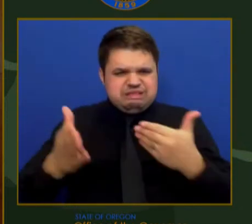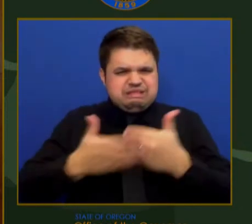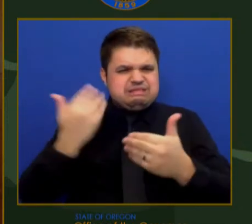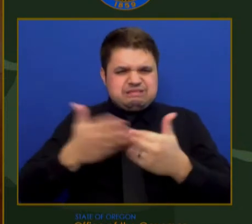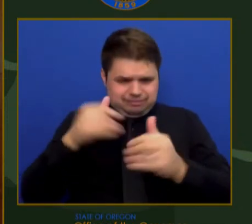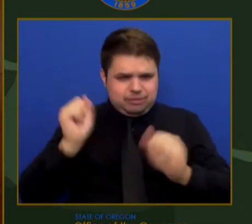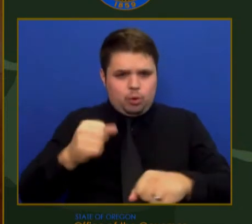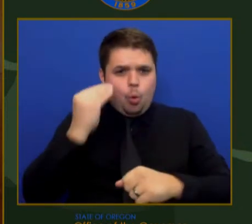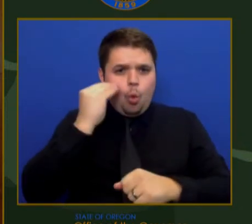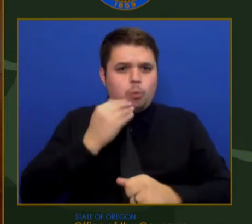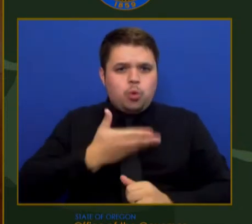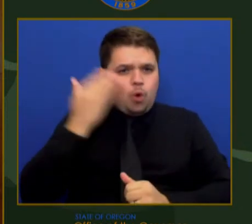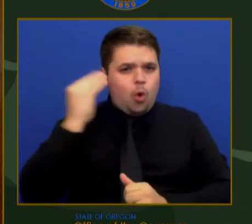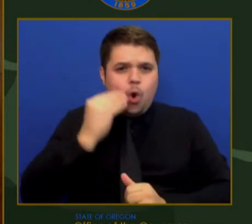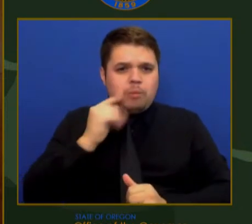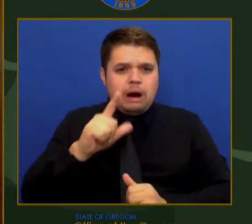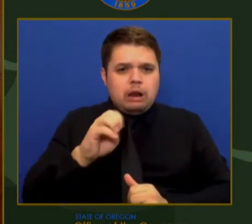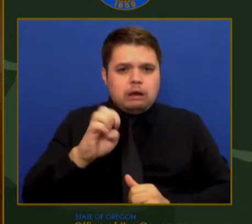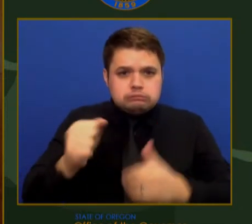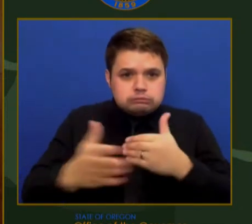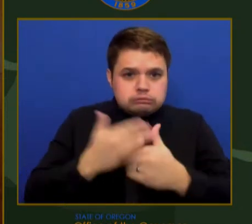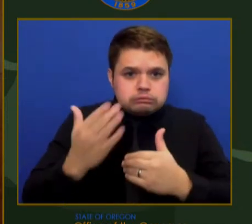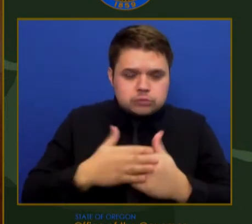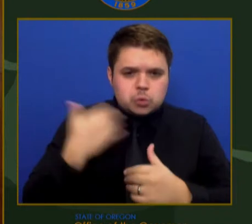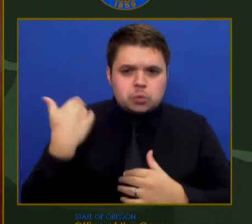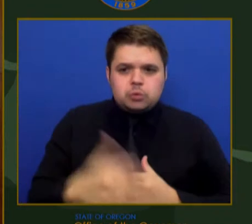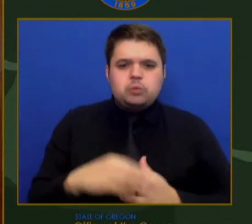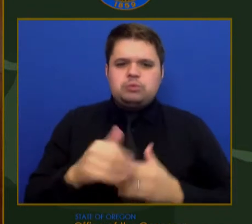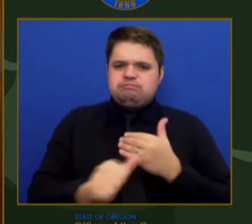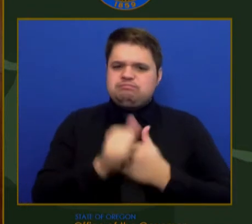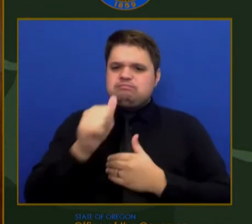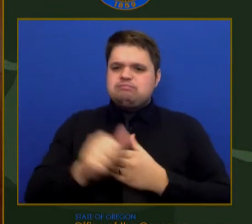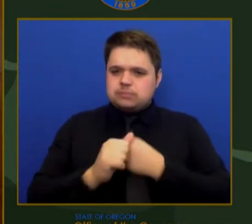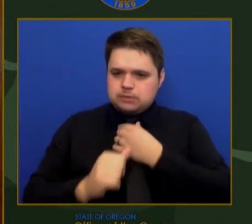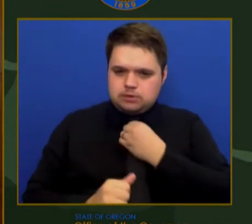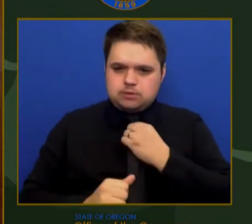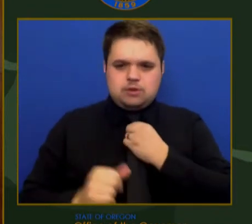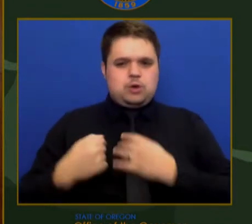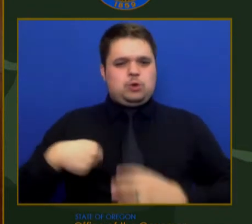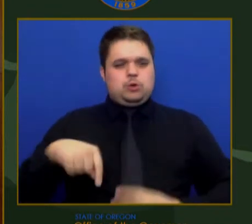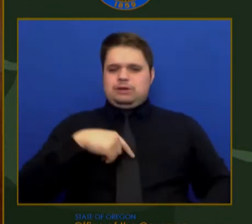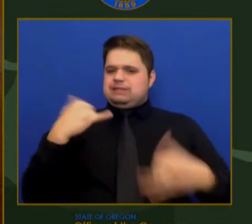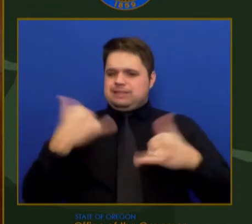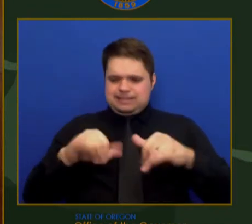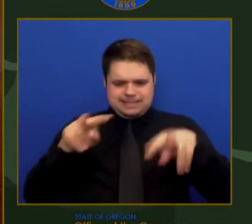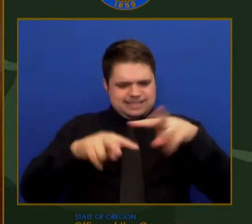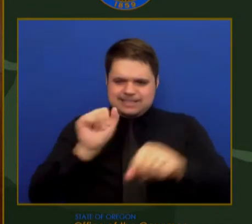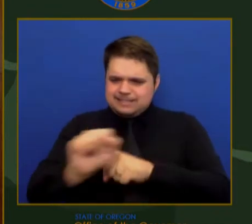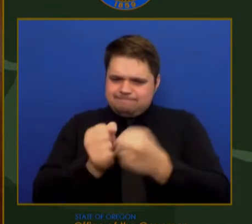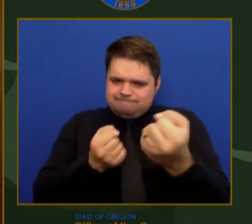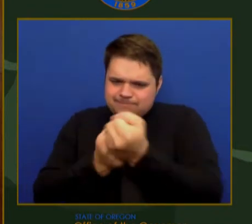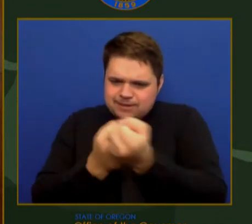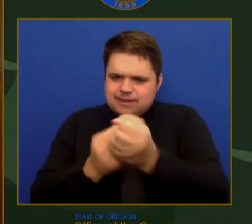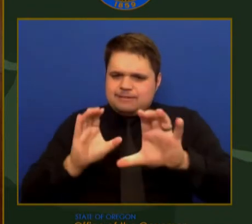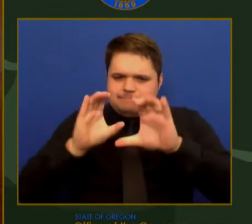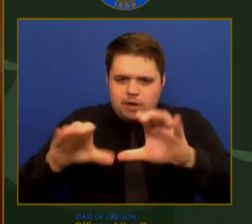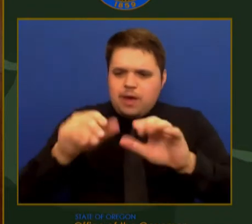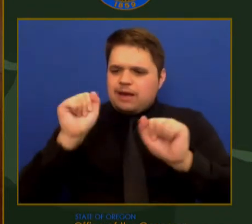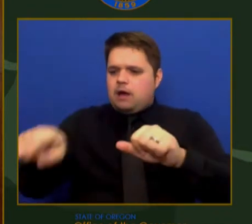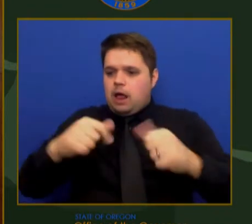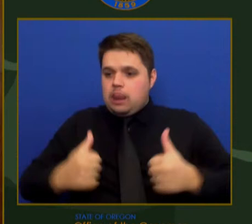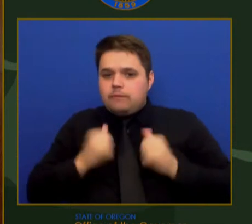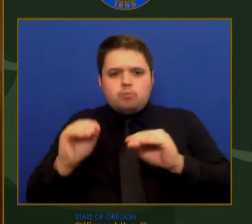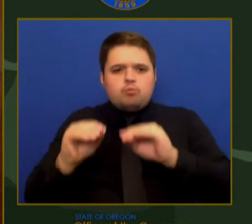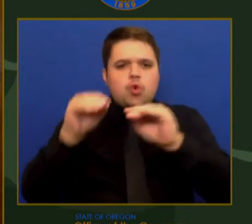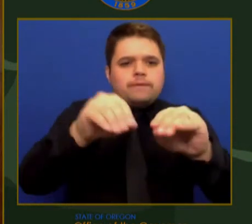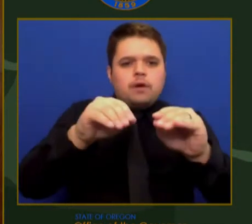We have invested more in affordable housing, homelessness prevention, and rental assistance in my tenure as